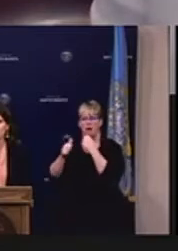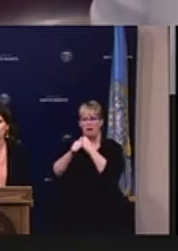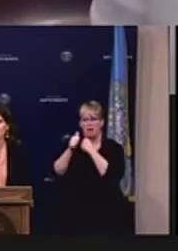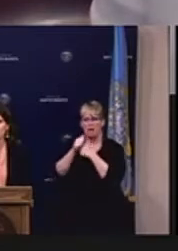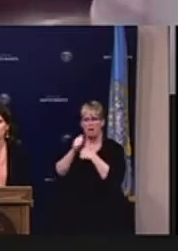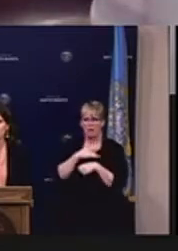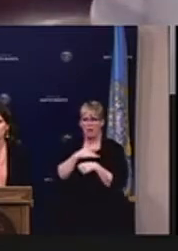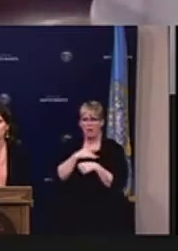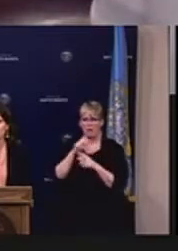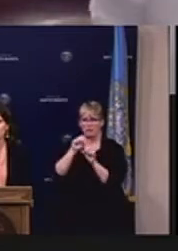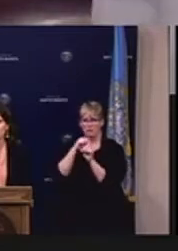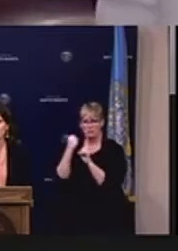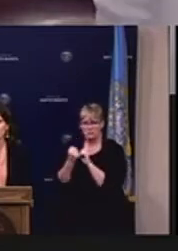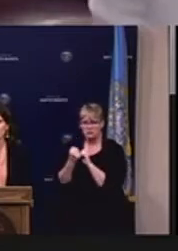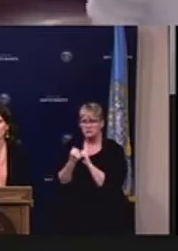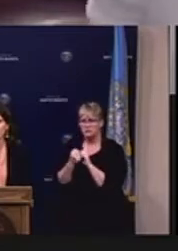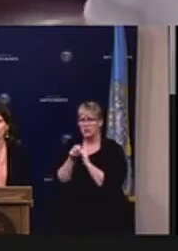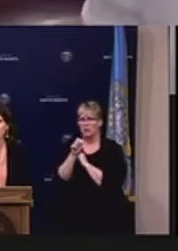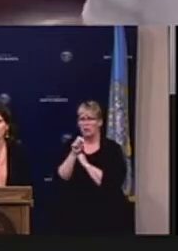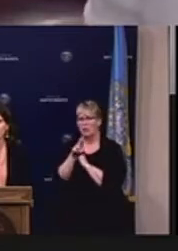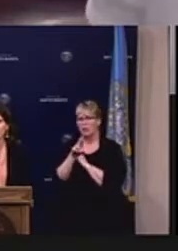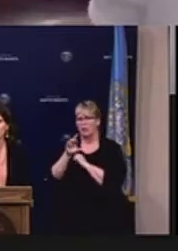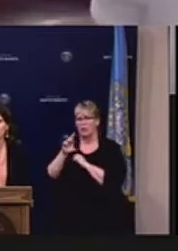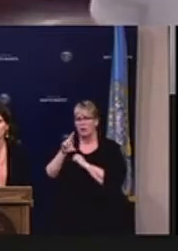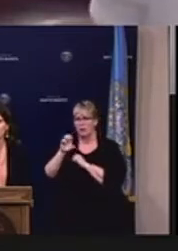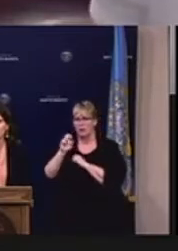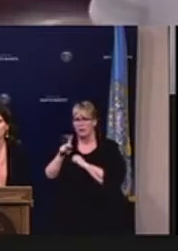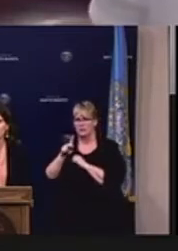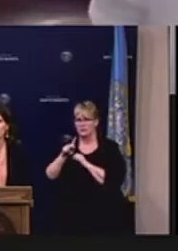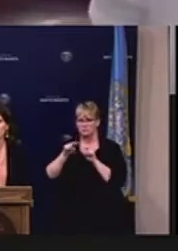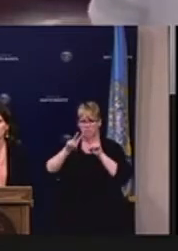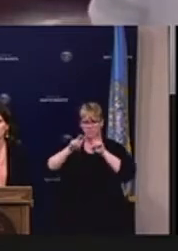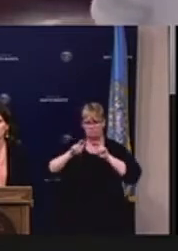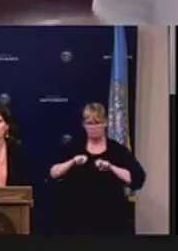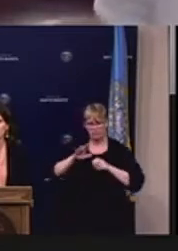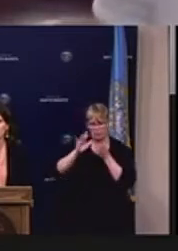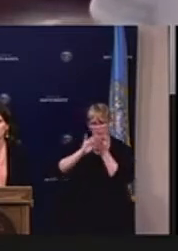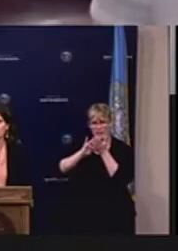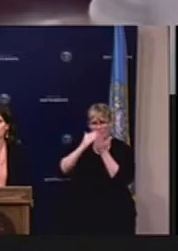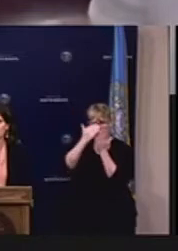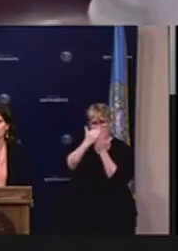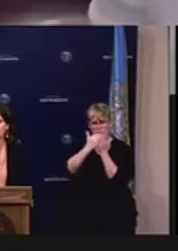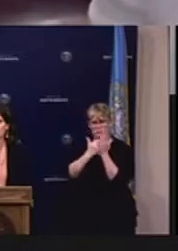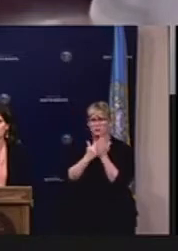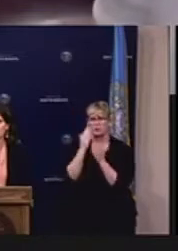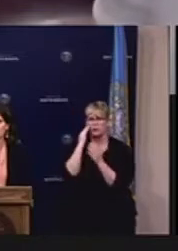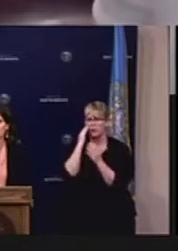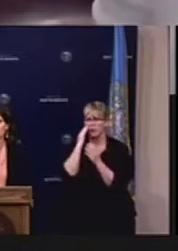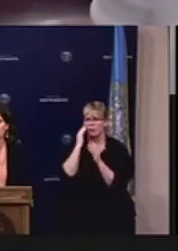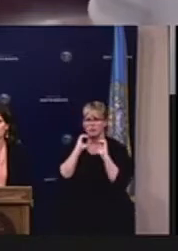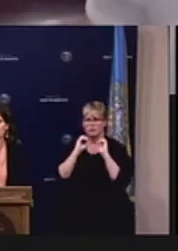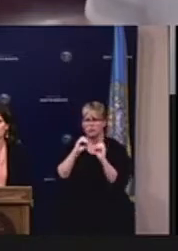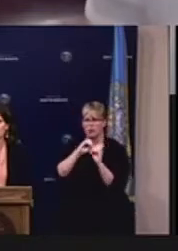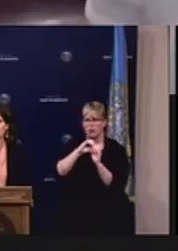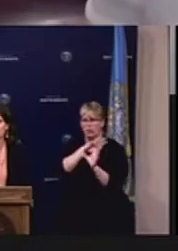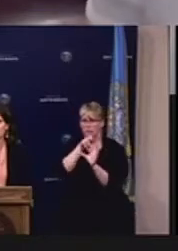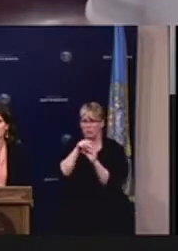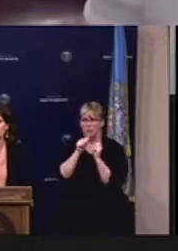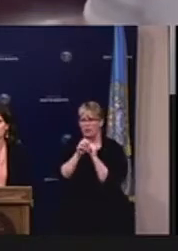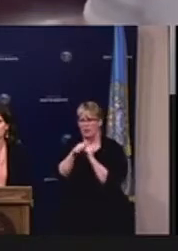conditions or anything that would put them at risk. We're carefully examining their medication list so that we know that there's no interactions with